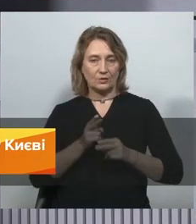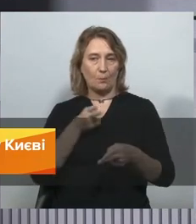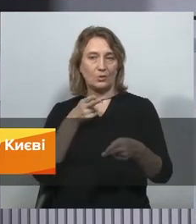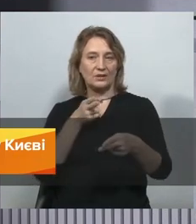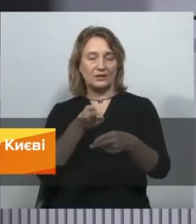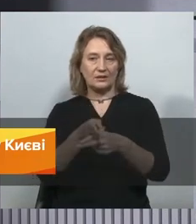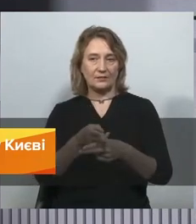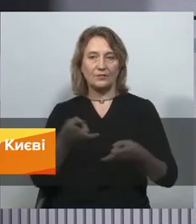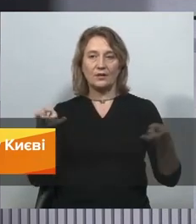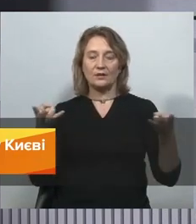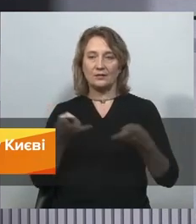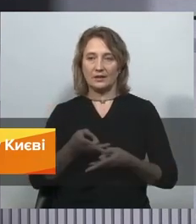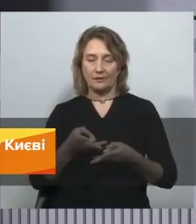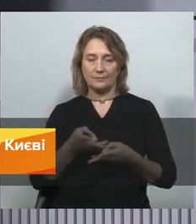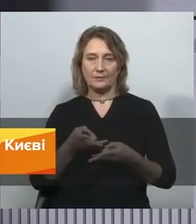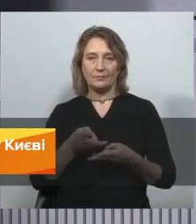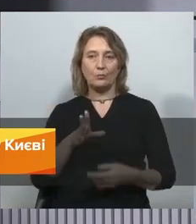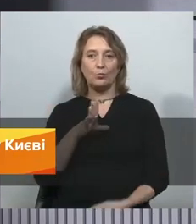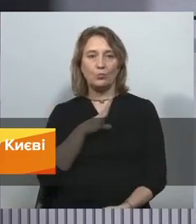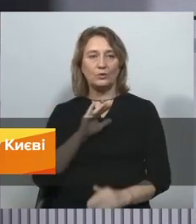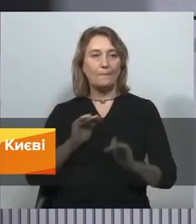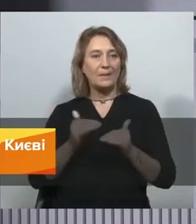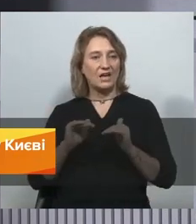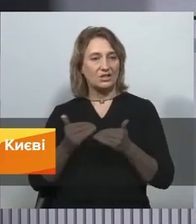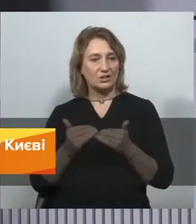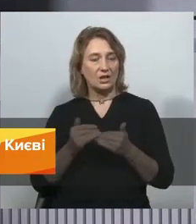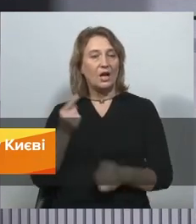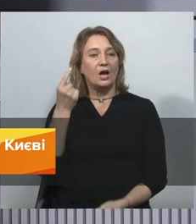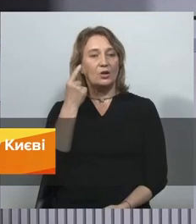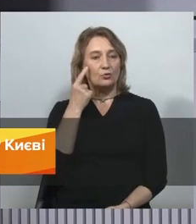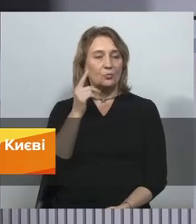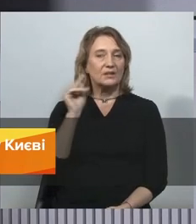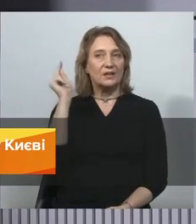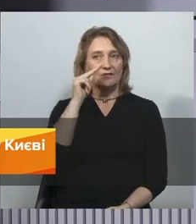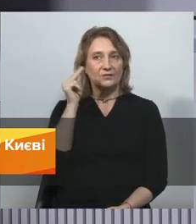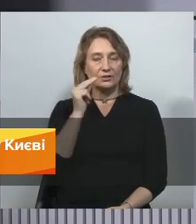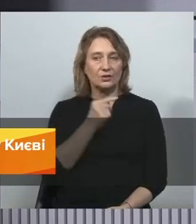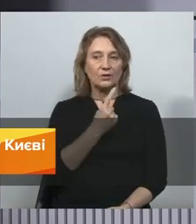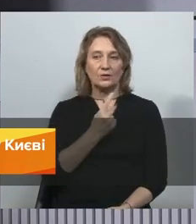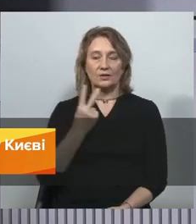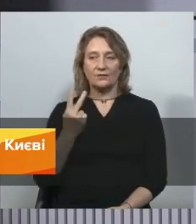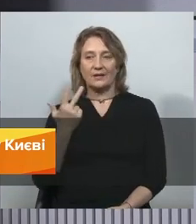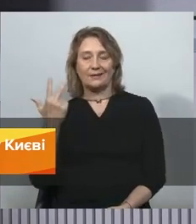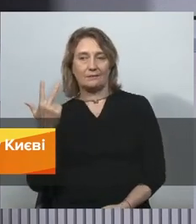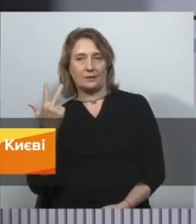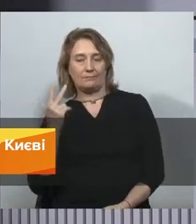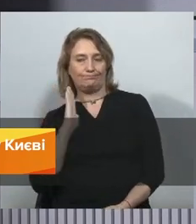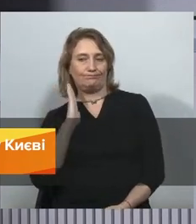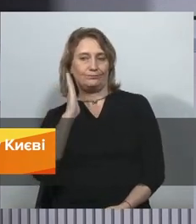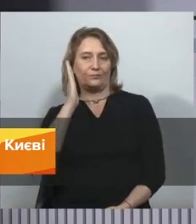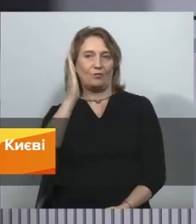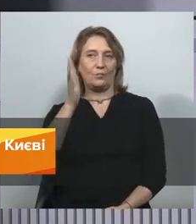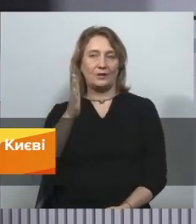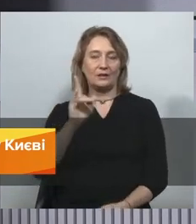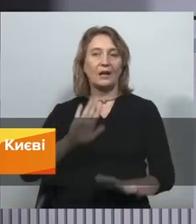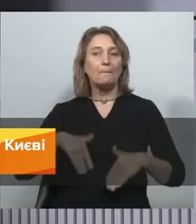with counteracting this phenomena. We have to be also creative and learn to think three steps